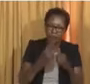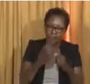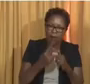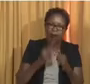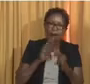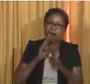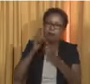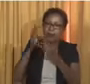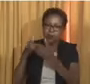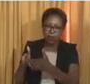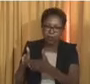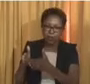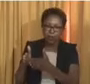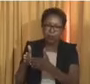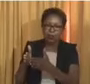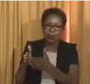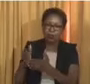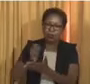Pirista Wakesho,